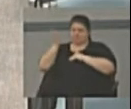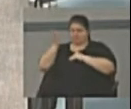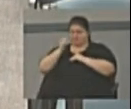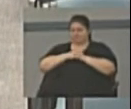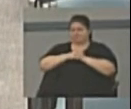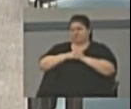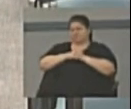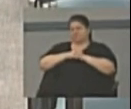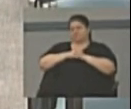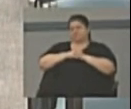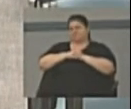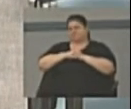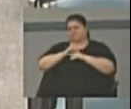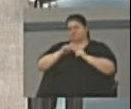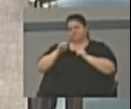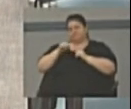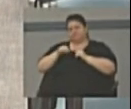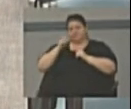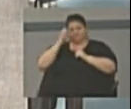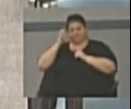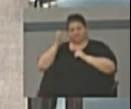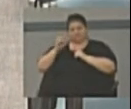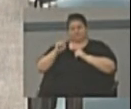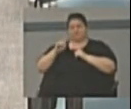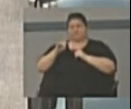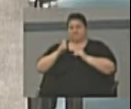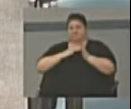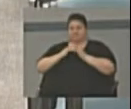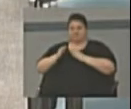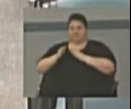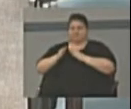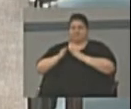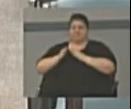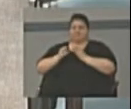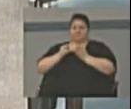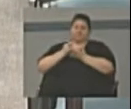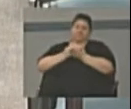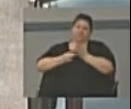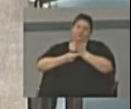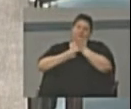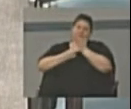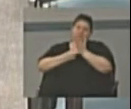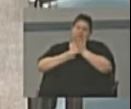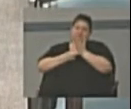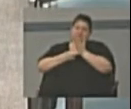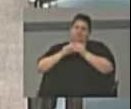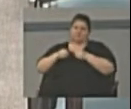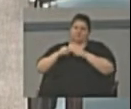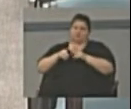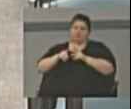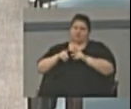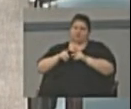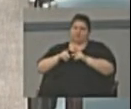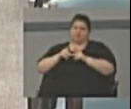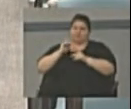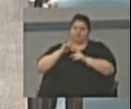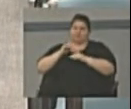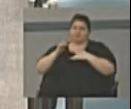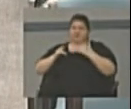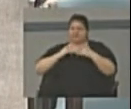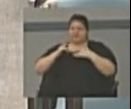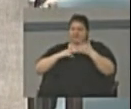that this conceptual site plan, I think, represents the opportunity to bring forth an exciting